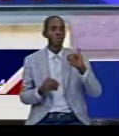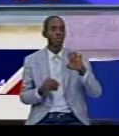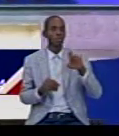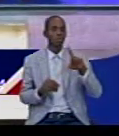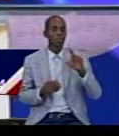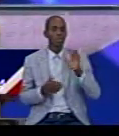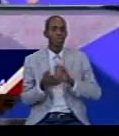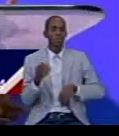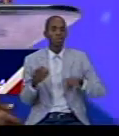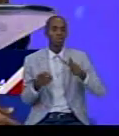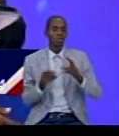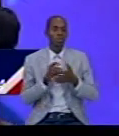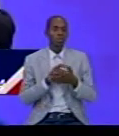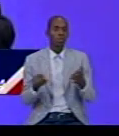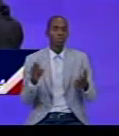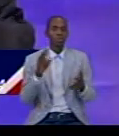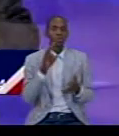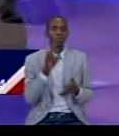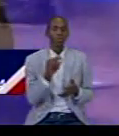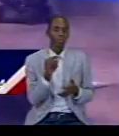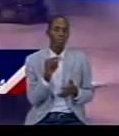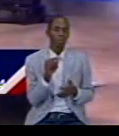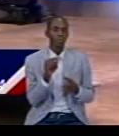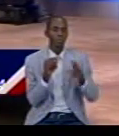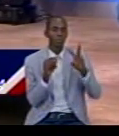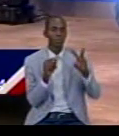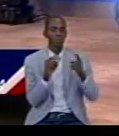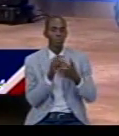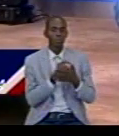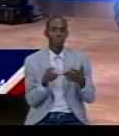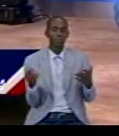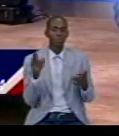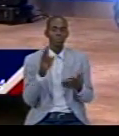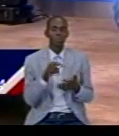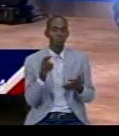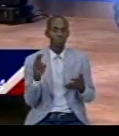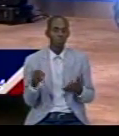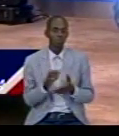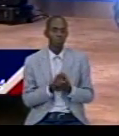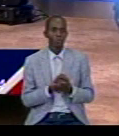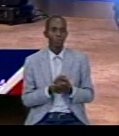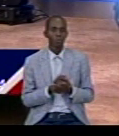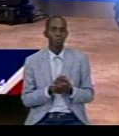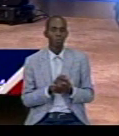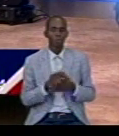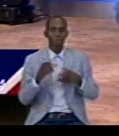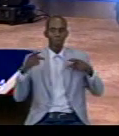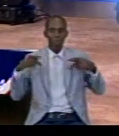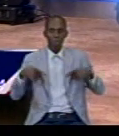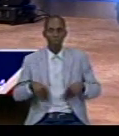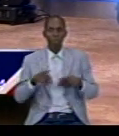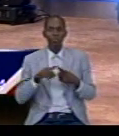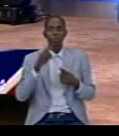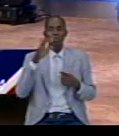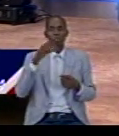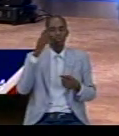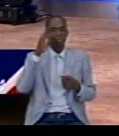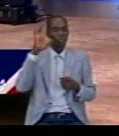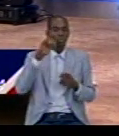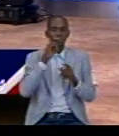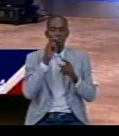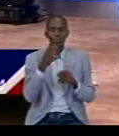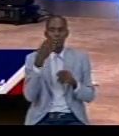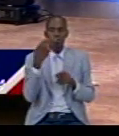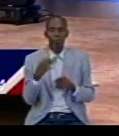verse 22, Daniel chapter 2, we're looking at verse 22. He revealeth the deep and